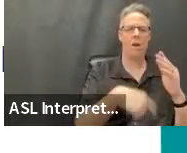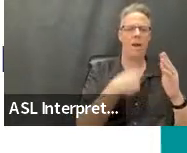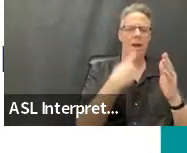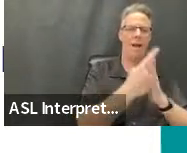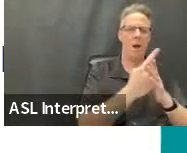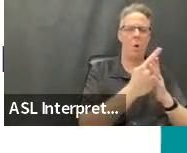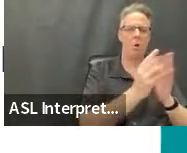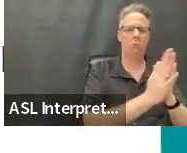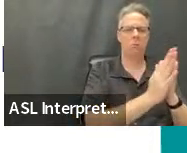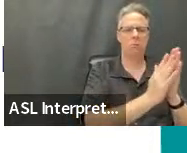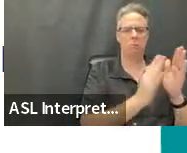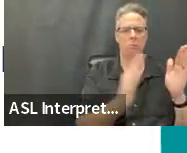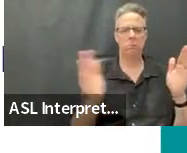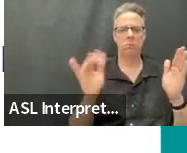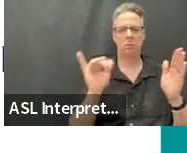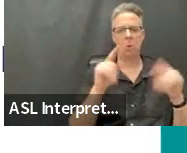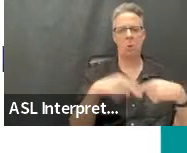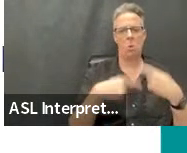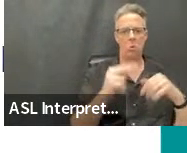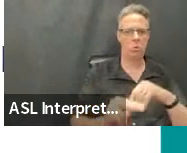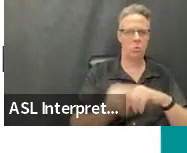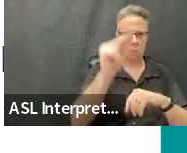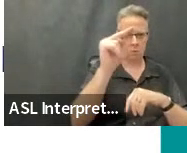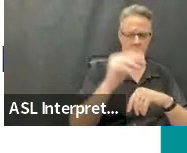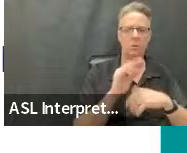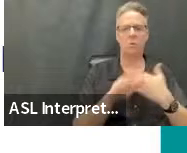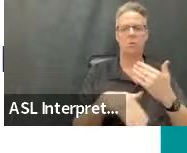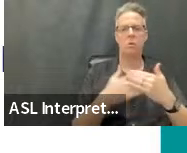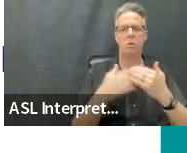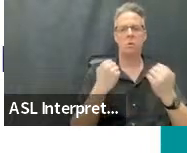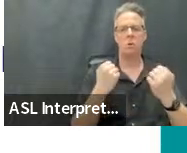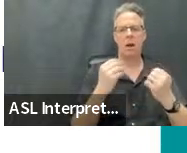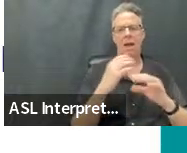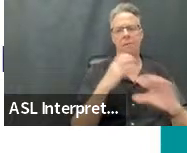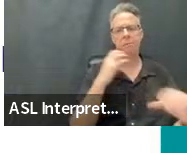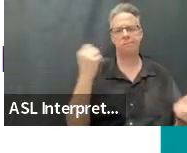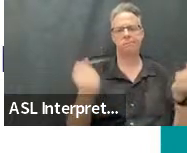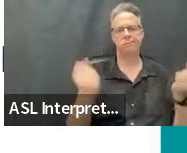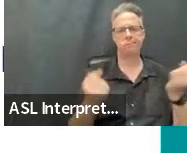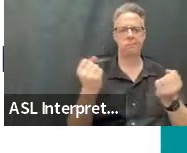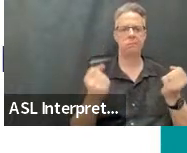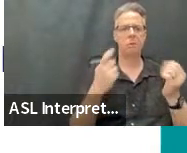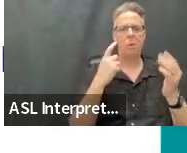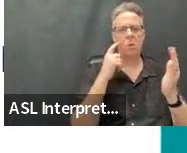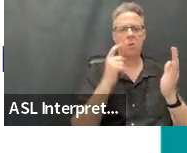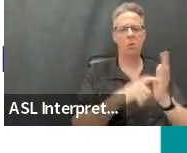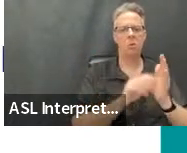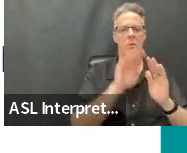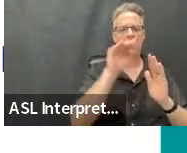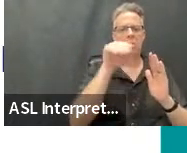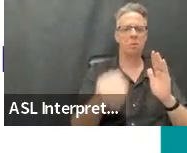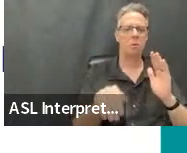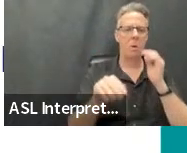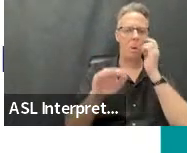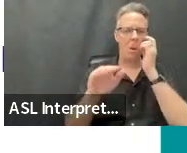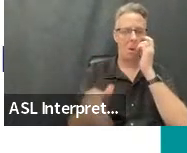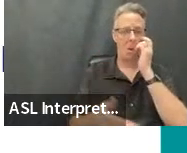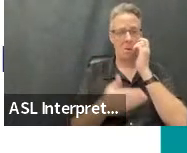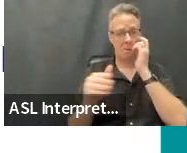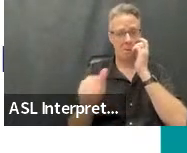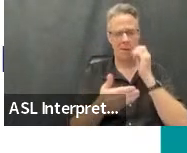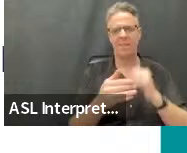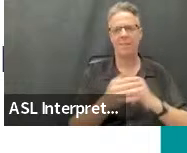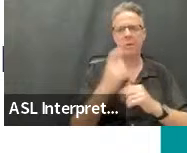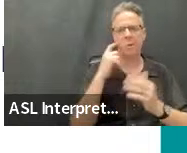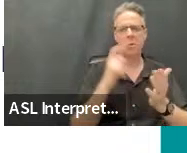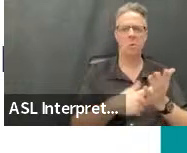just showing northbound, but this is all vehicles, including freight. You can kind of see in the off-peak overnight hours, you kind of